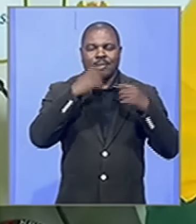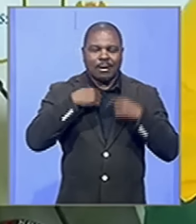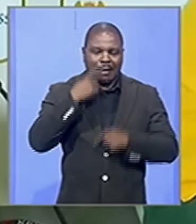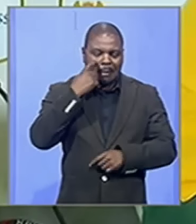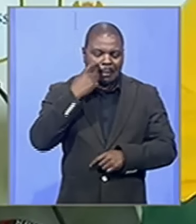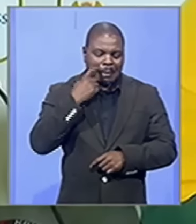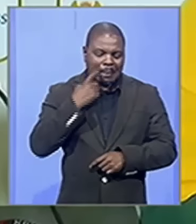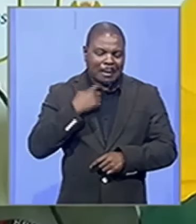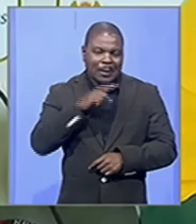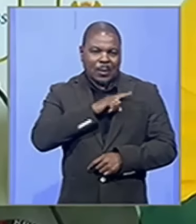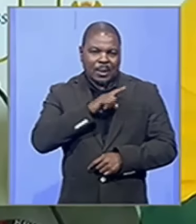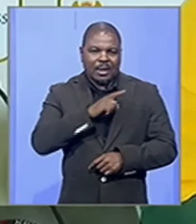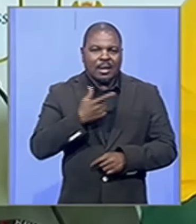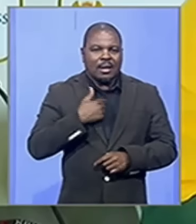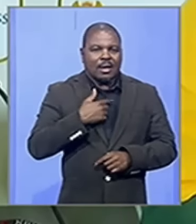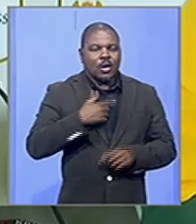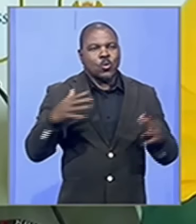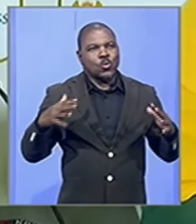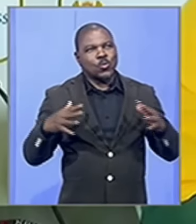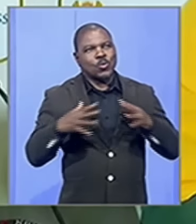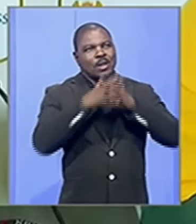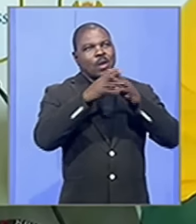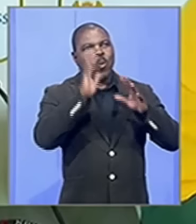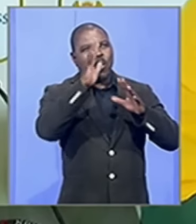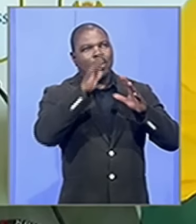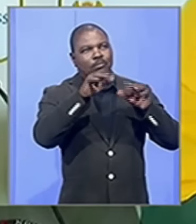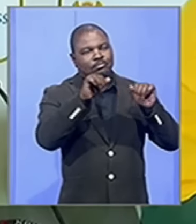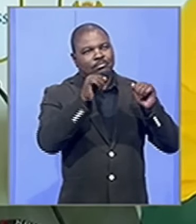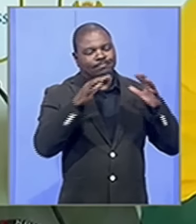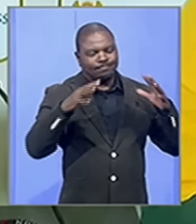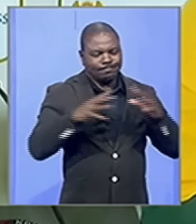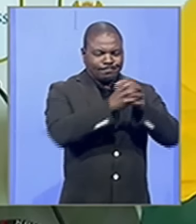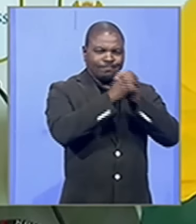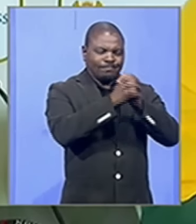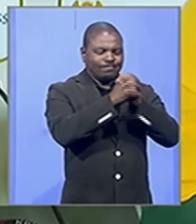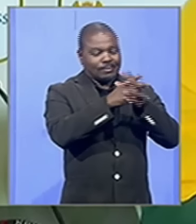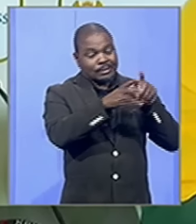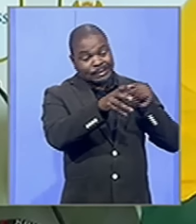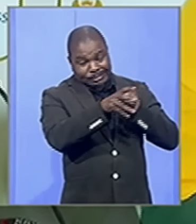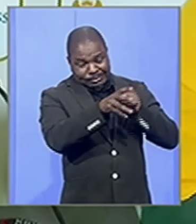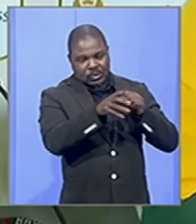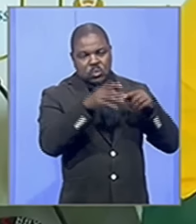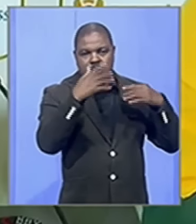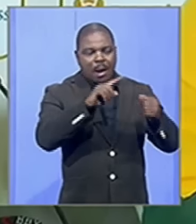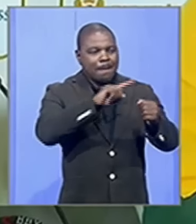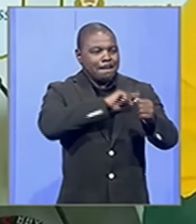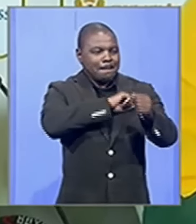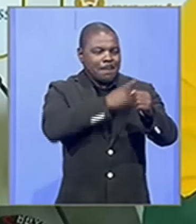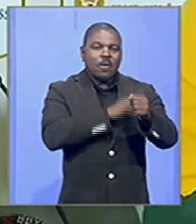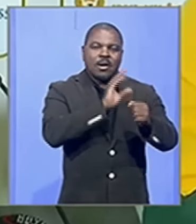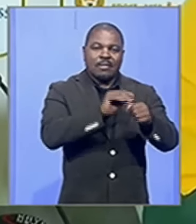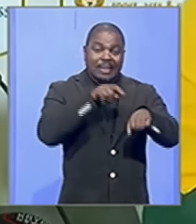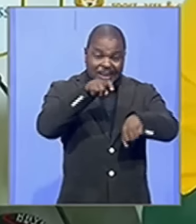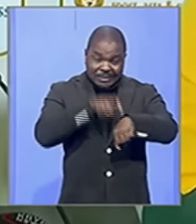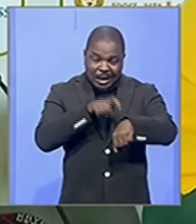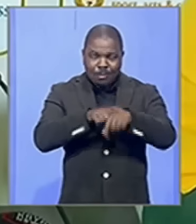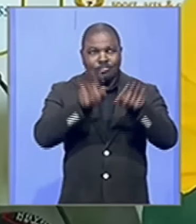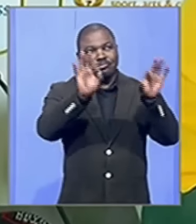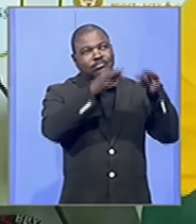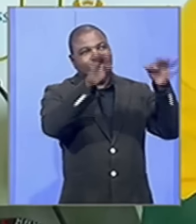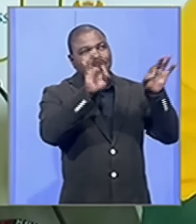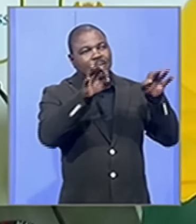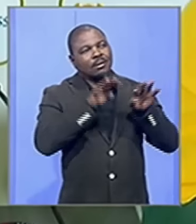last lines and united we shall stand, it really does have so much power, and in that moment I can see how people